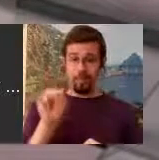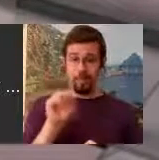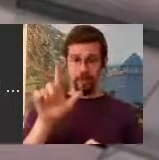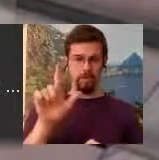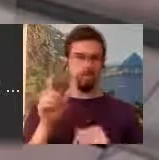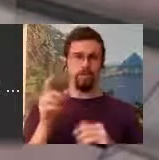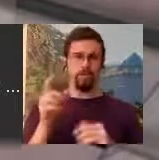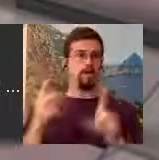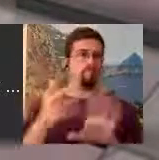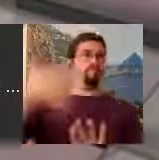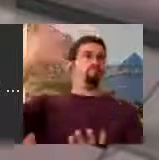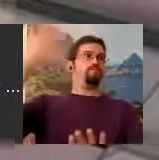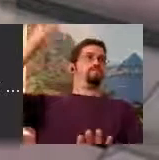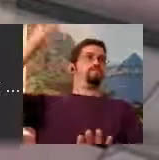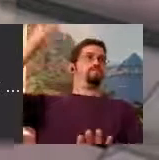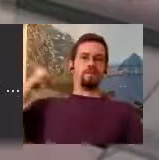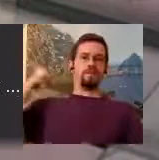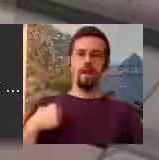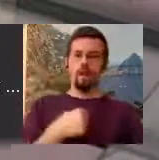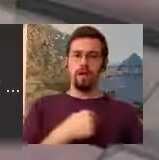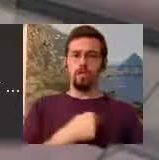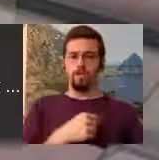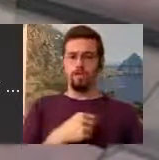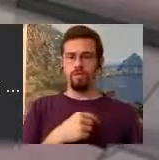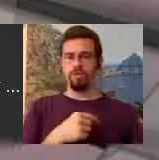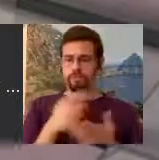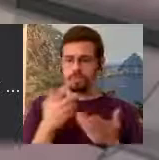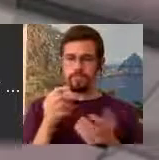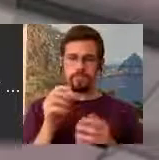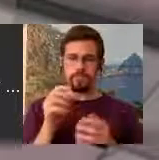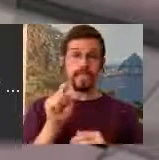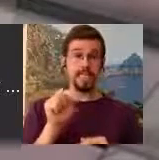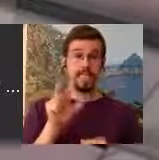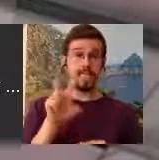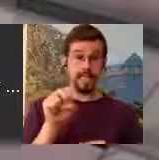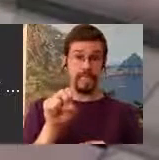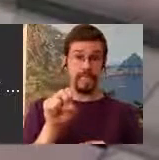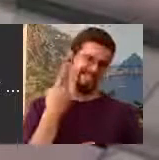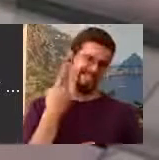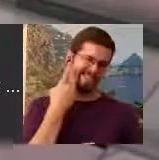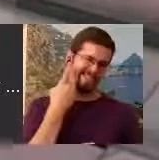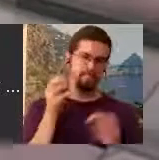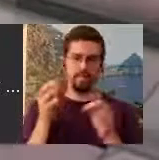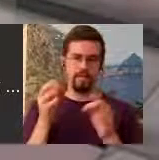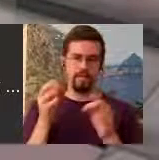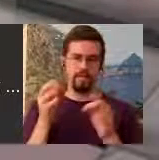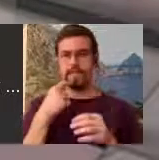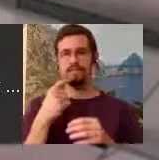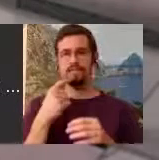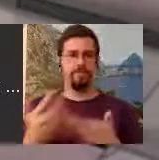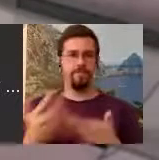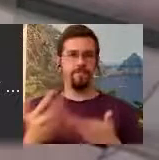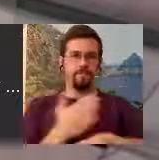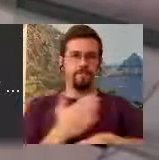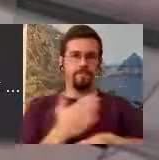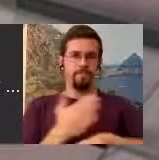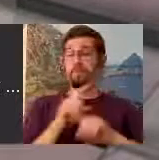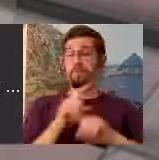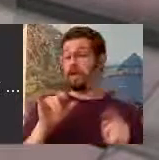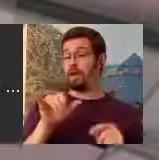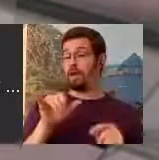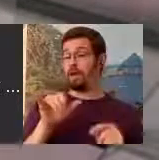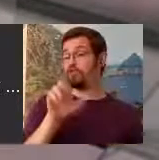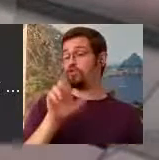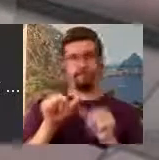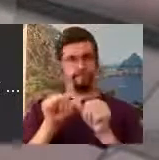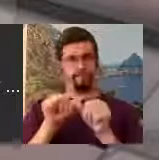ago. And then Steve, as you just heard, updated our software to something else. But Yosra, I believe, continued to